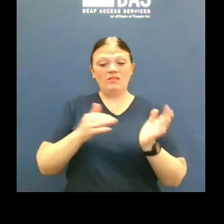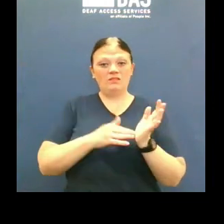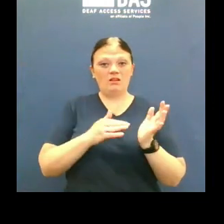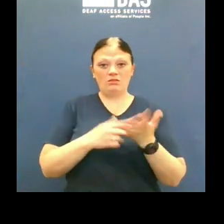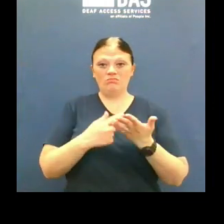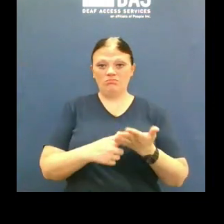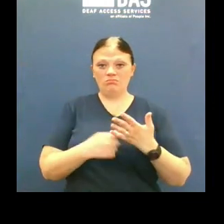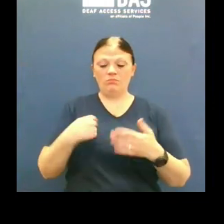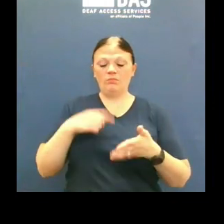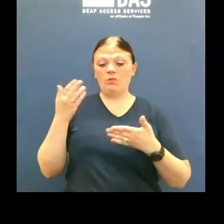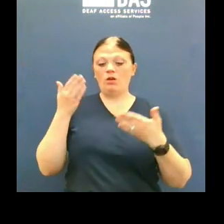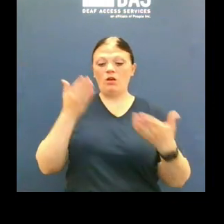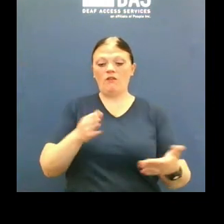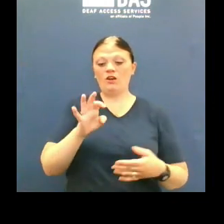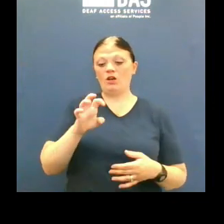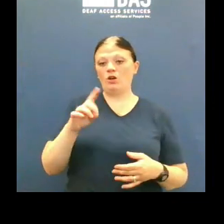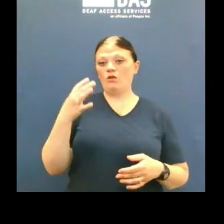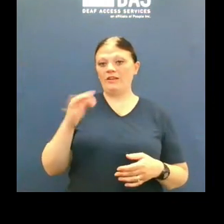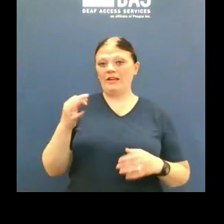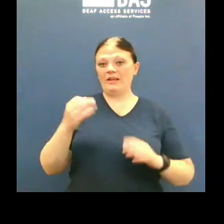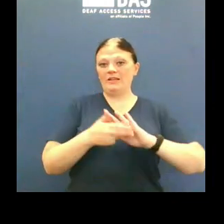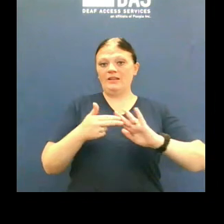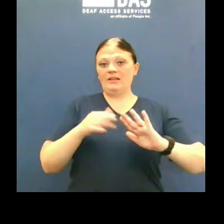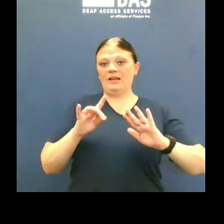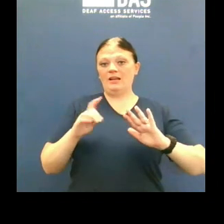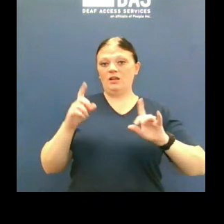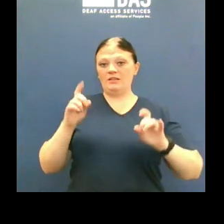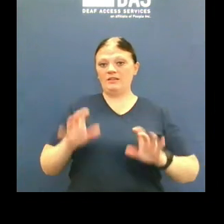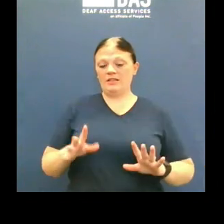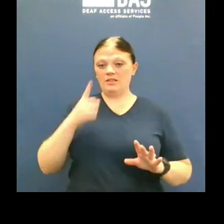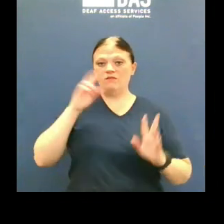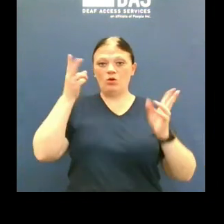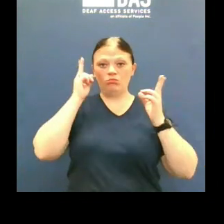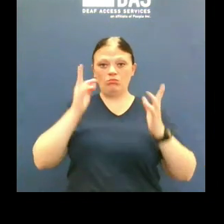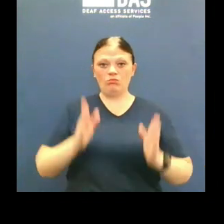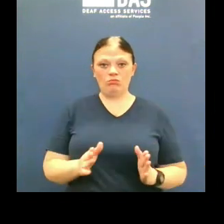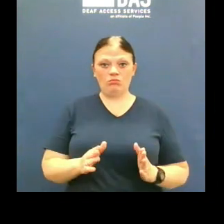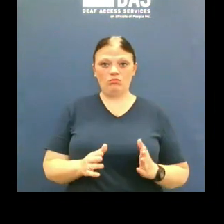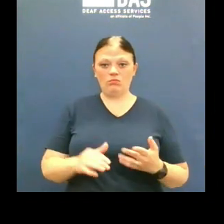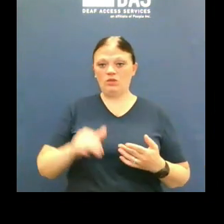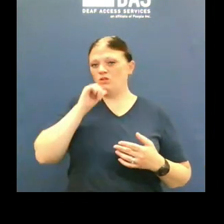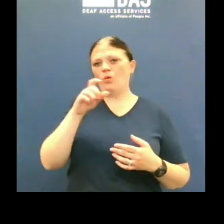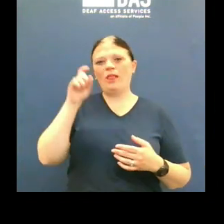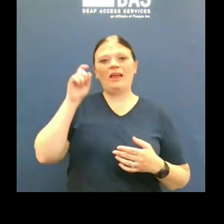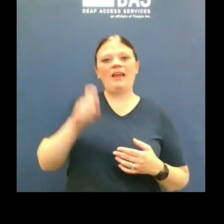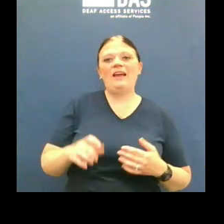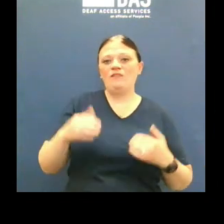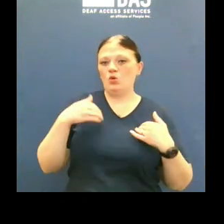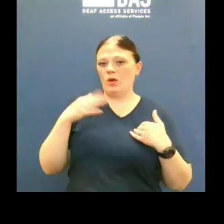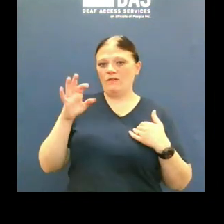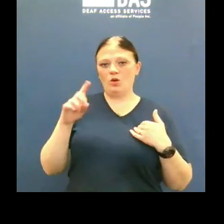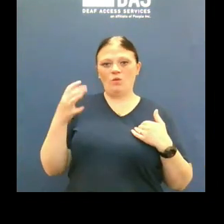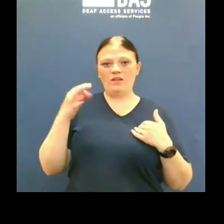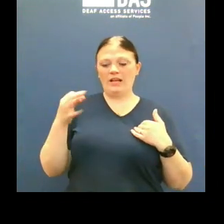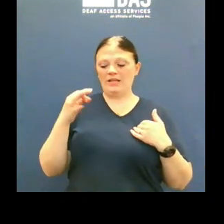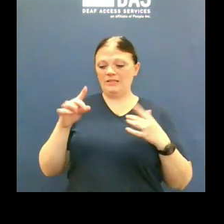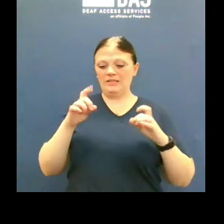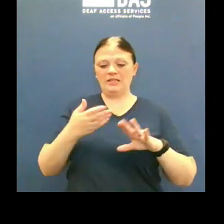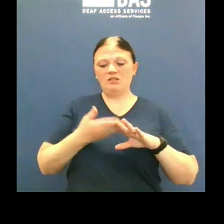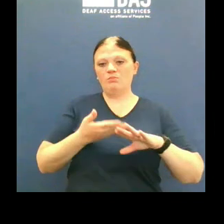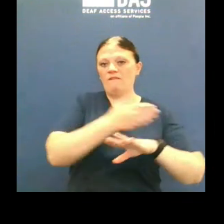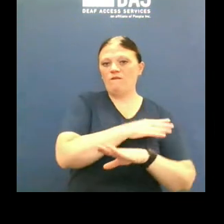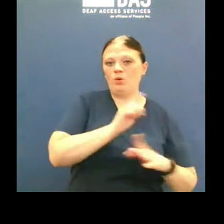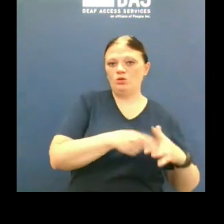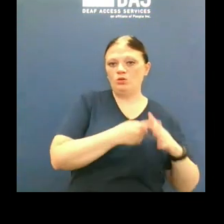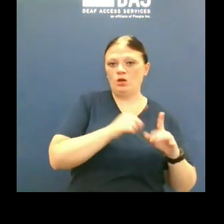are offering COVID-19 diagnostic testing. Barbers and beauticians do not have to have a COVID-19 test before they start,